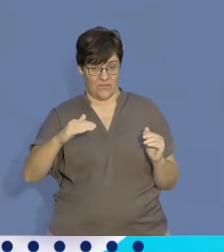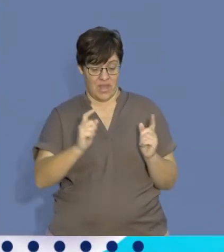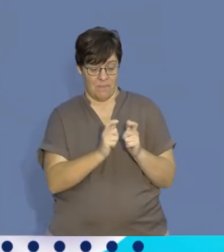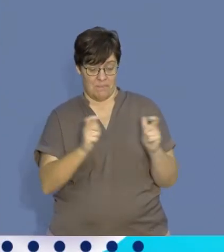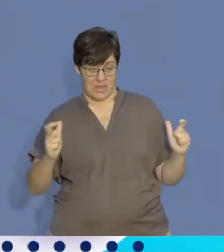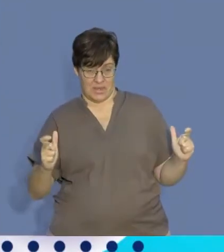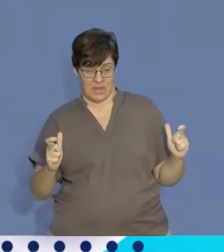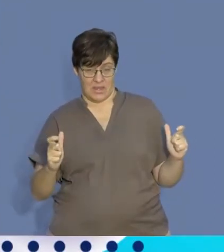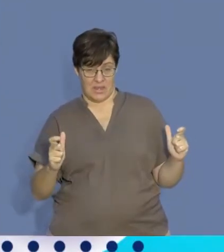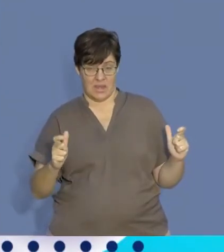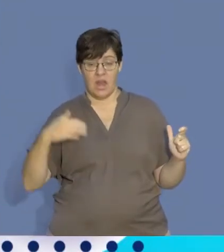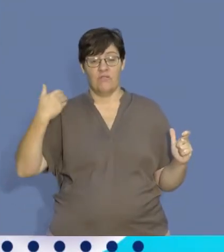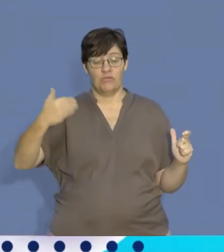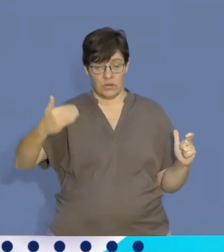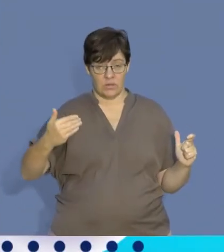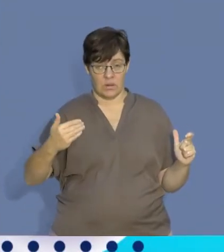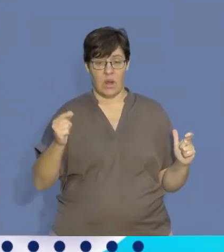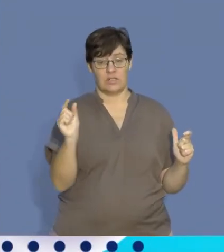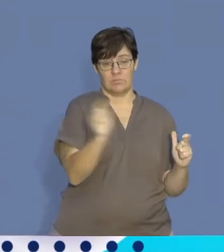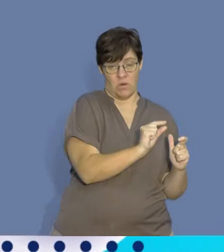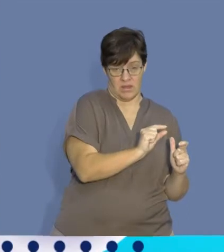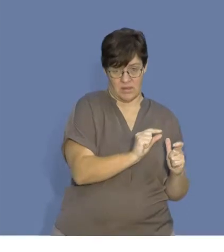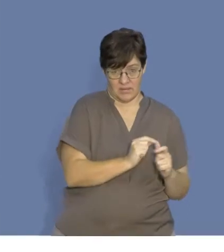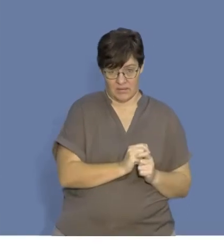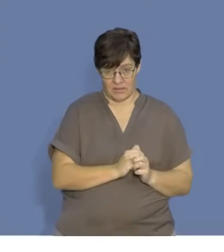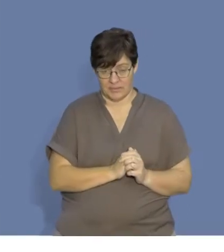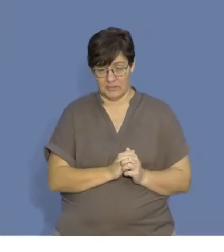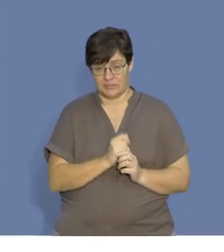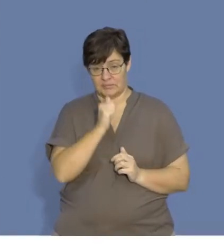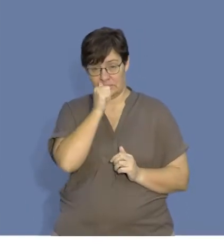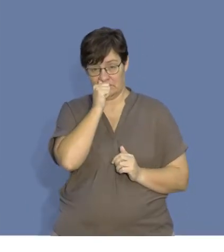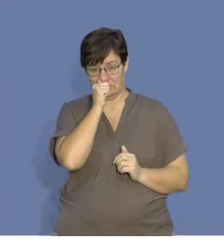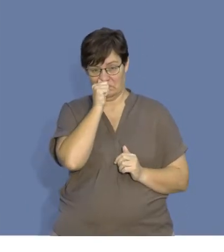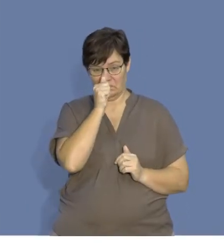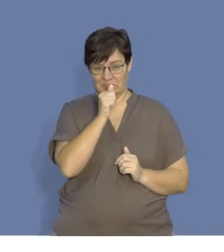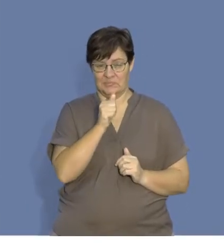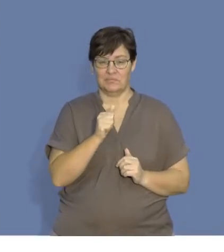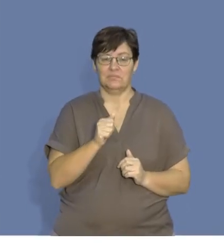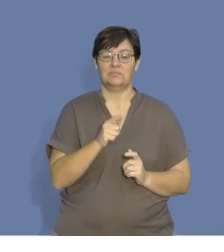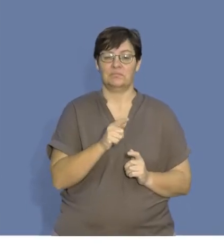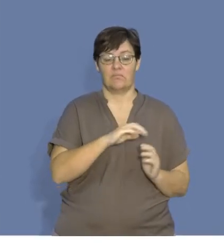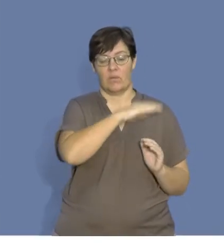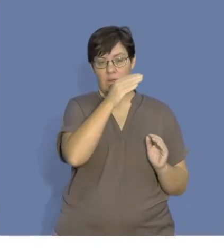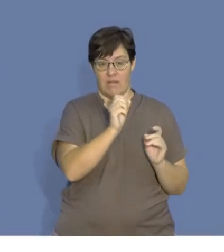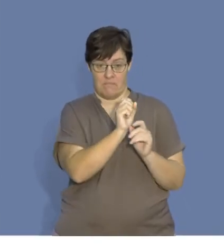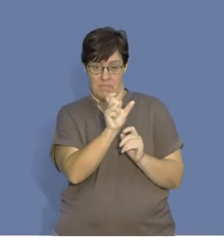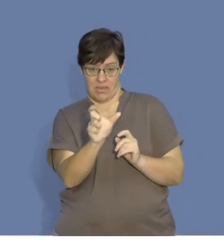bigger, I make the frequency smaller, okay? So let's make the wavelength